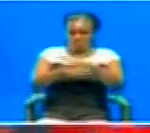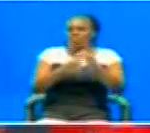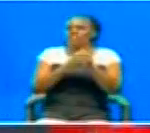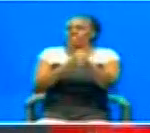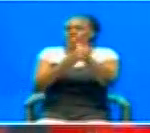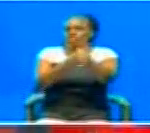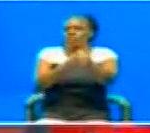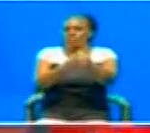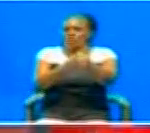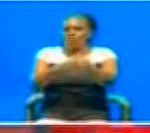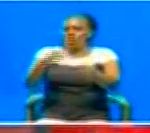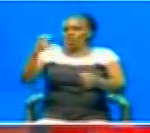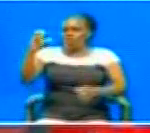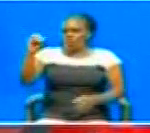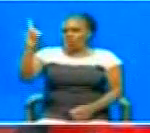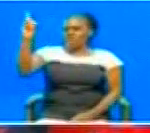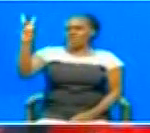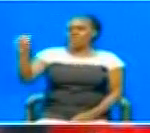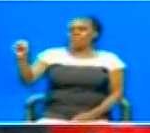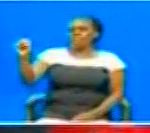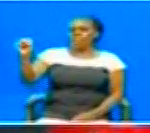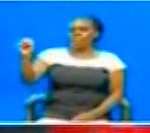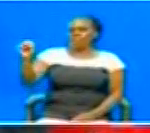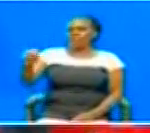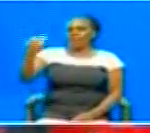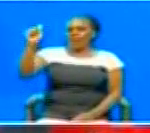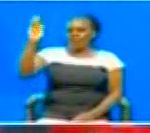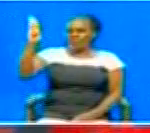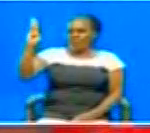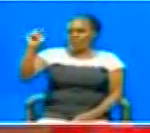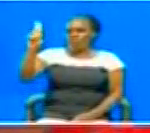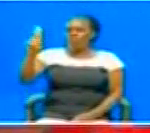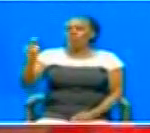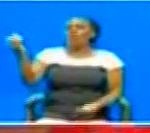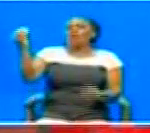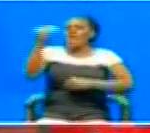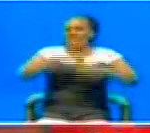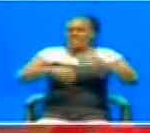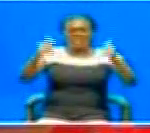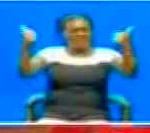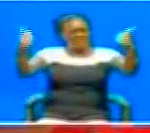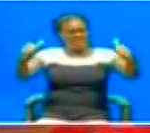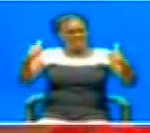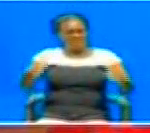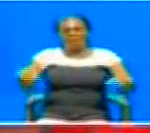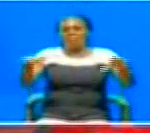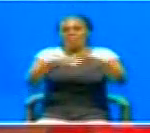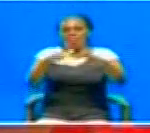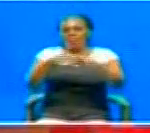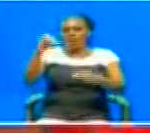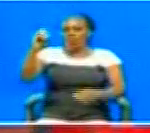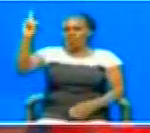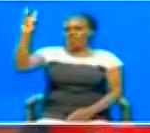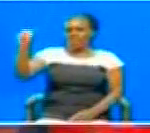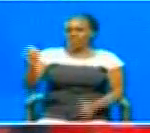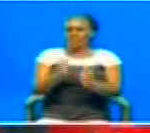leadership of the Orange Democratic Movement. Ababu Namwamba has never been elected by any member of ODM to be